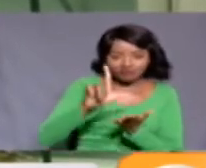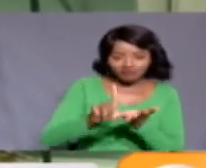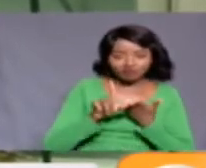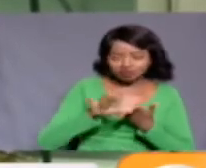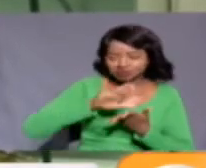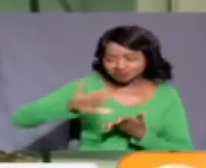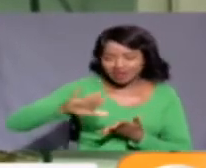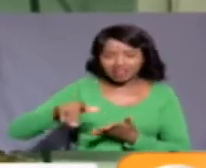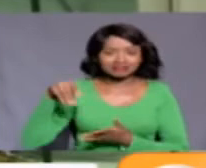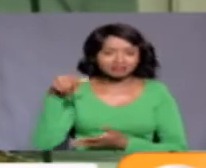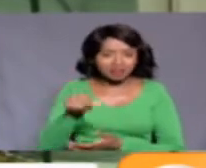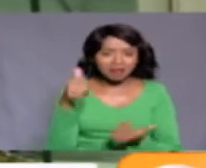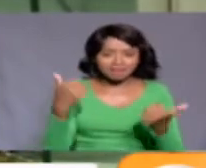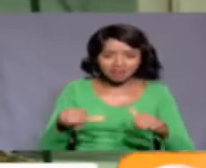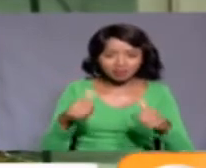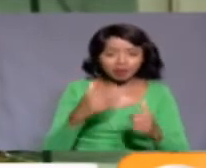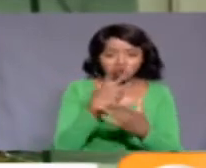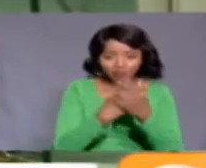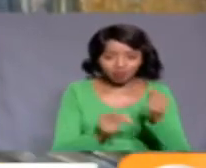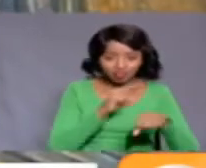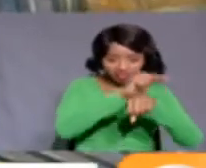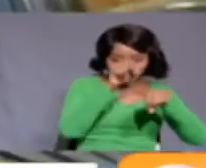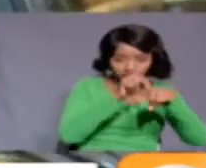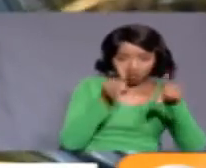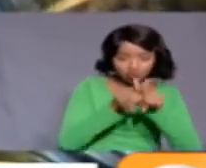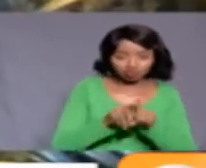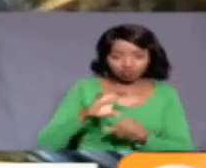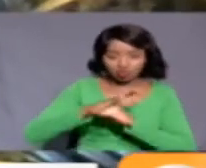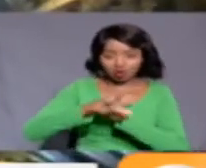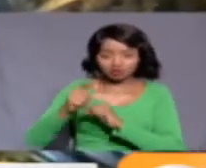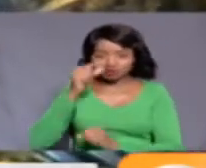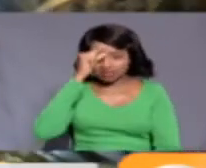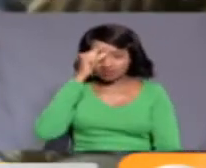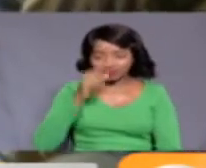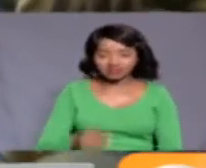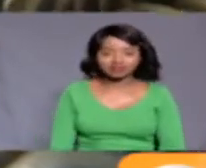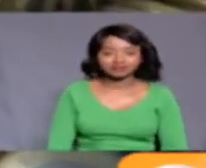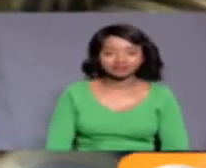pending bills by both national and county governments. Chemutai Goin, Citizen TV.